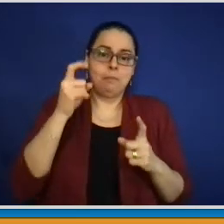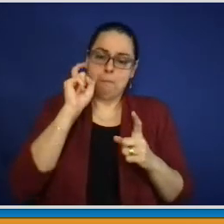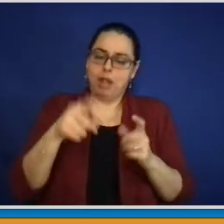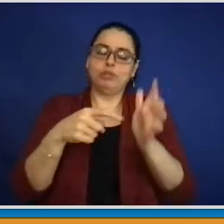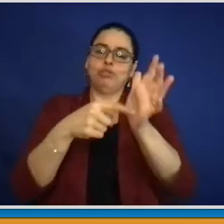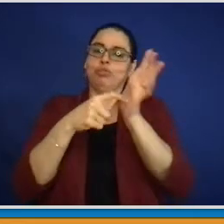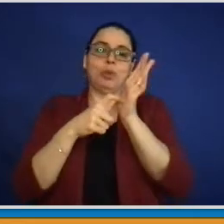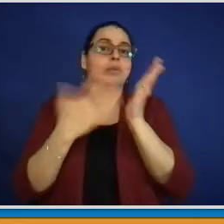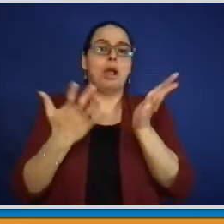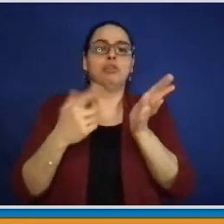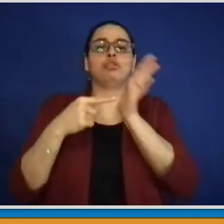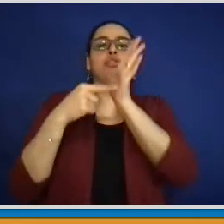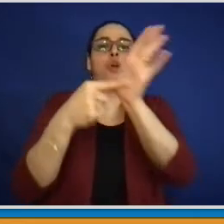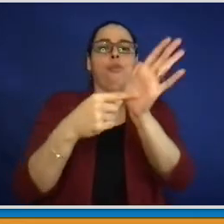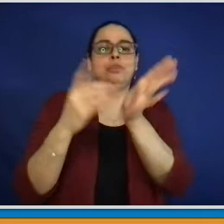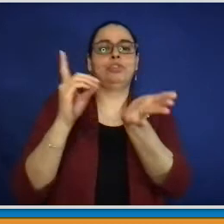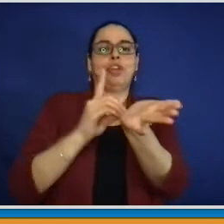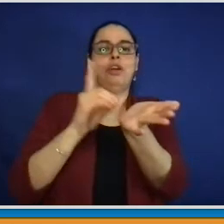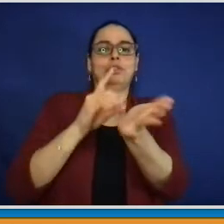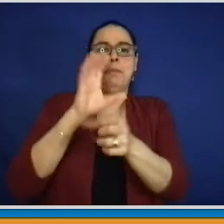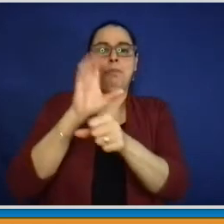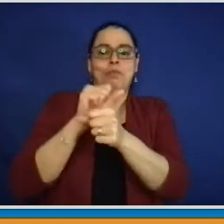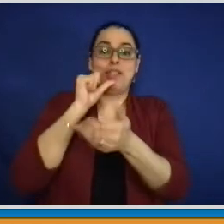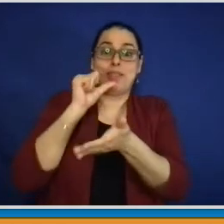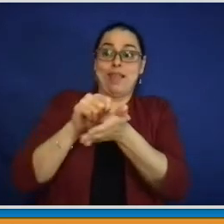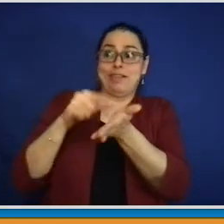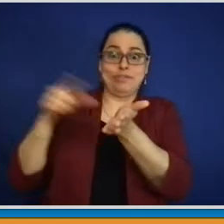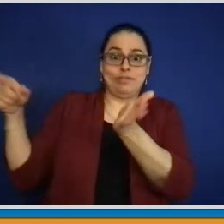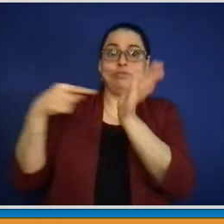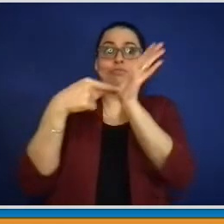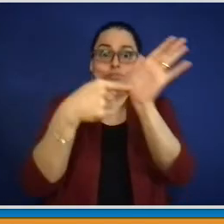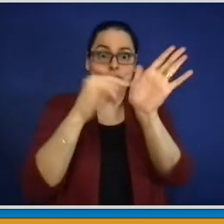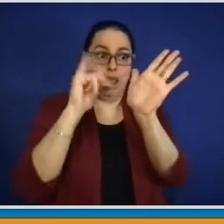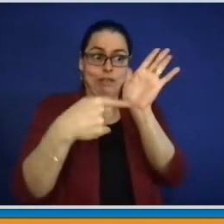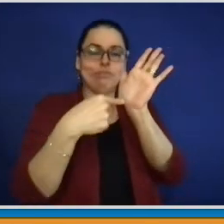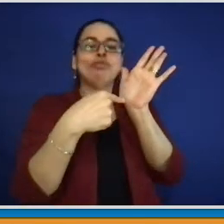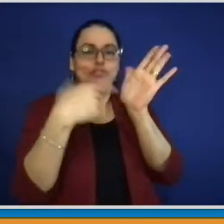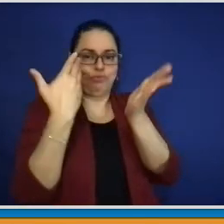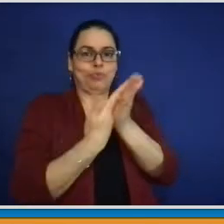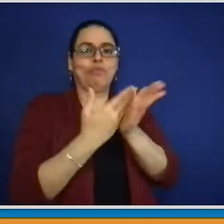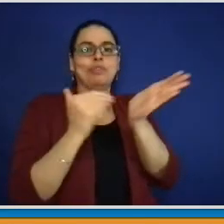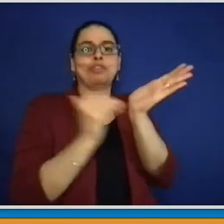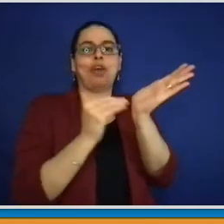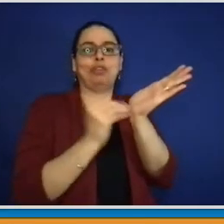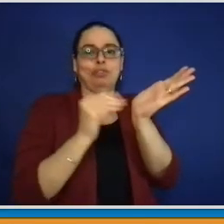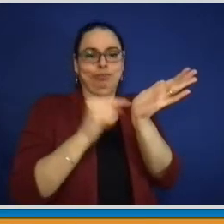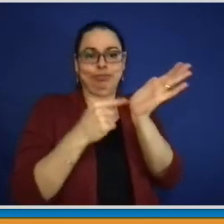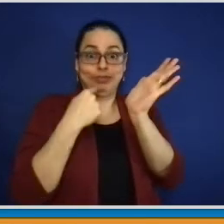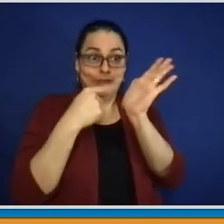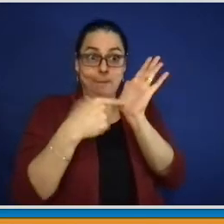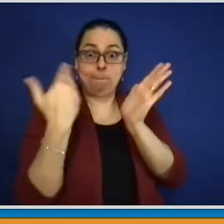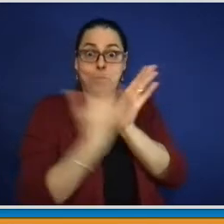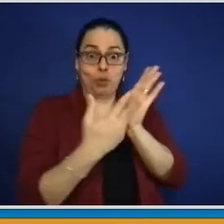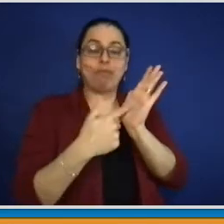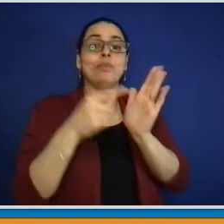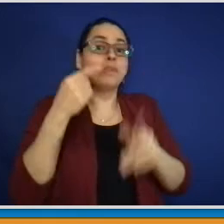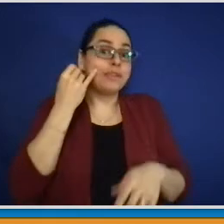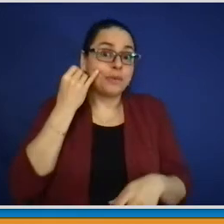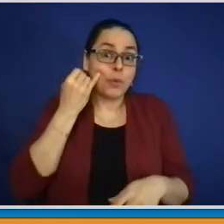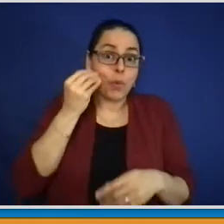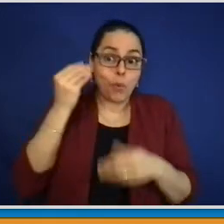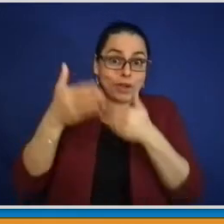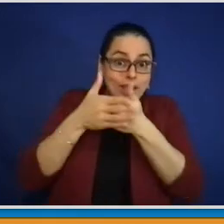certification. All of those are eligible, and you can do that at your local pharmacy as well as at the other vaccination centers that we've discussed.